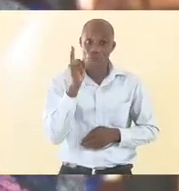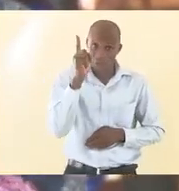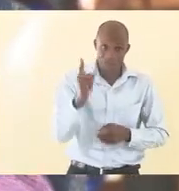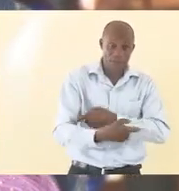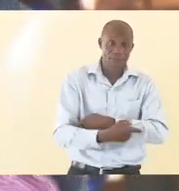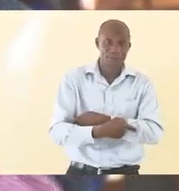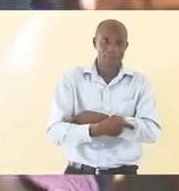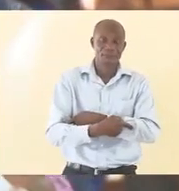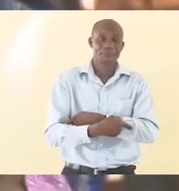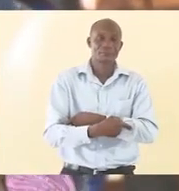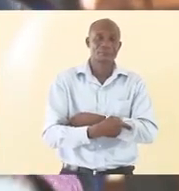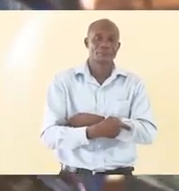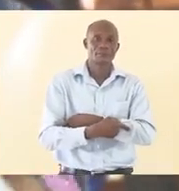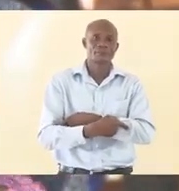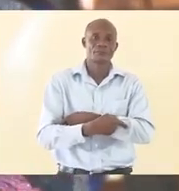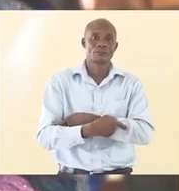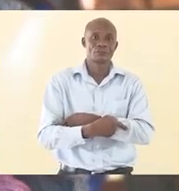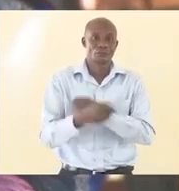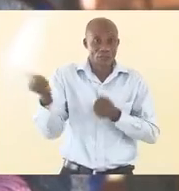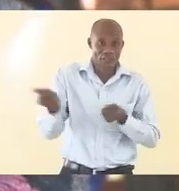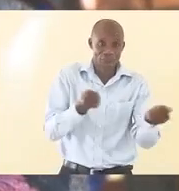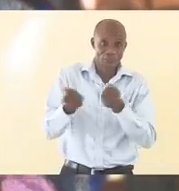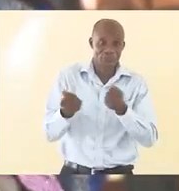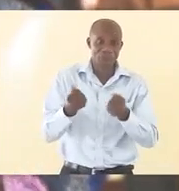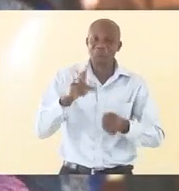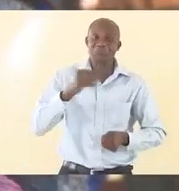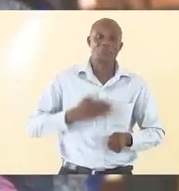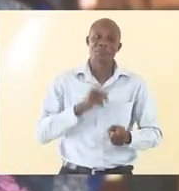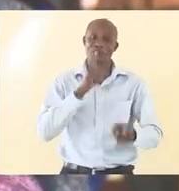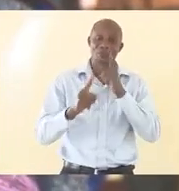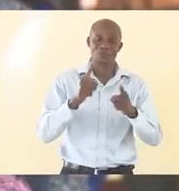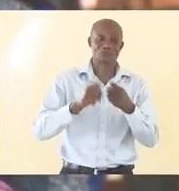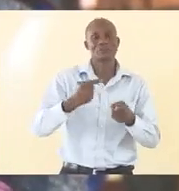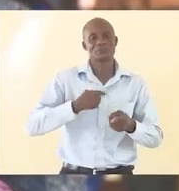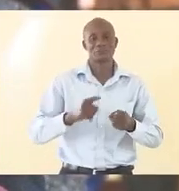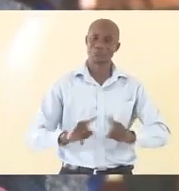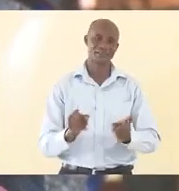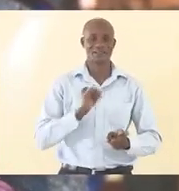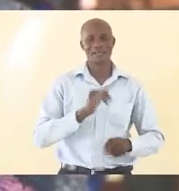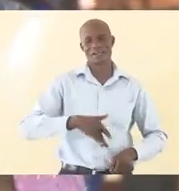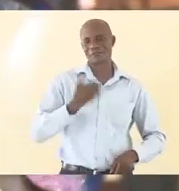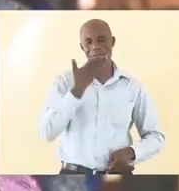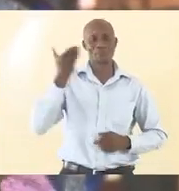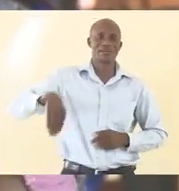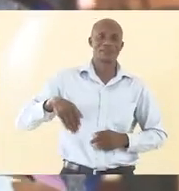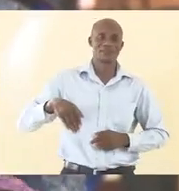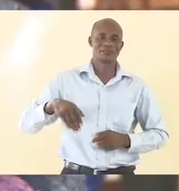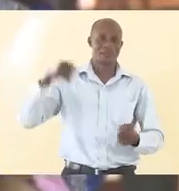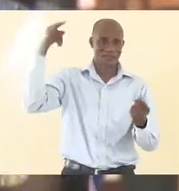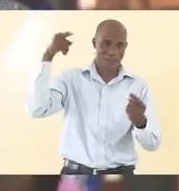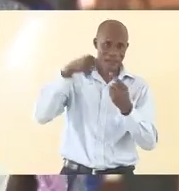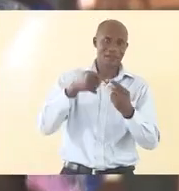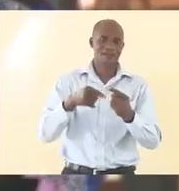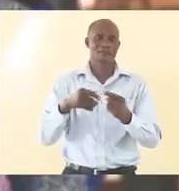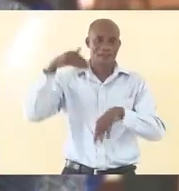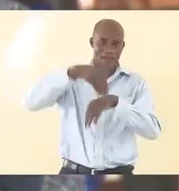a there's one kind of driving I made. Nobody talked to me, but I felt so bad. To the point that any little